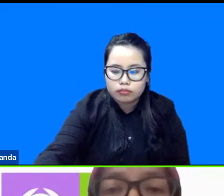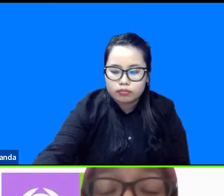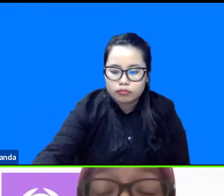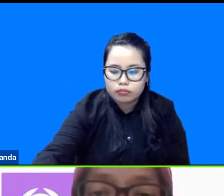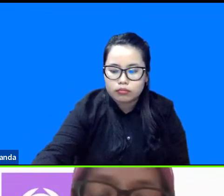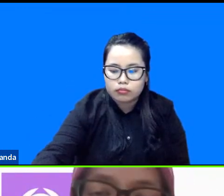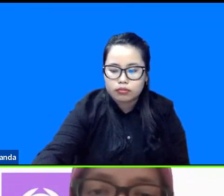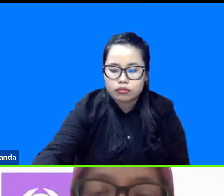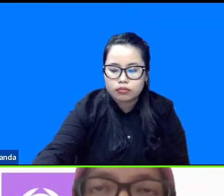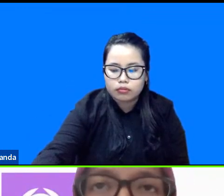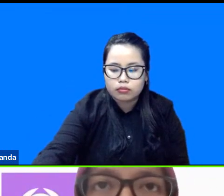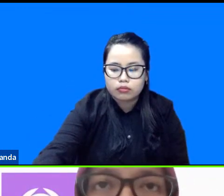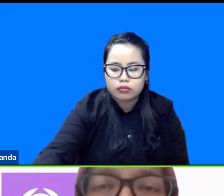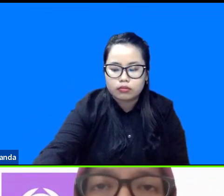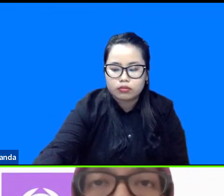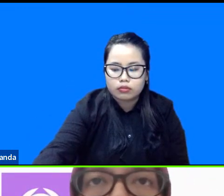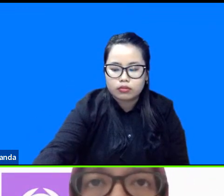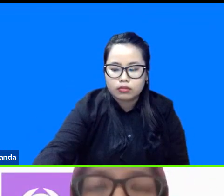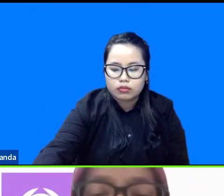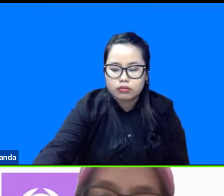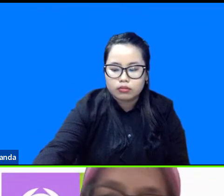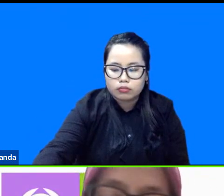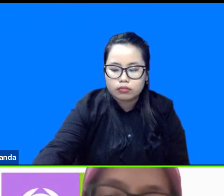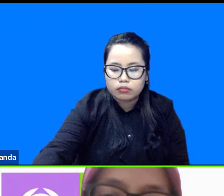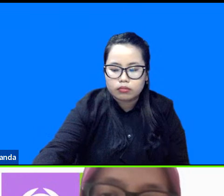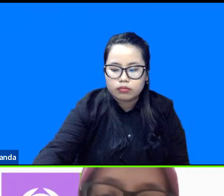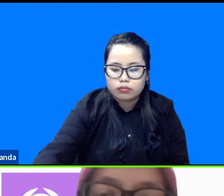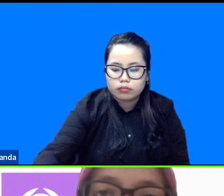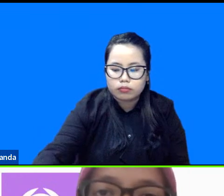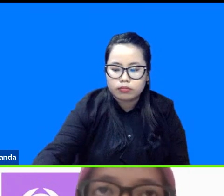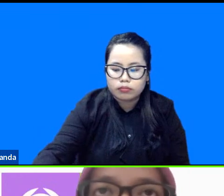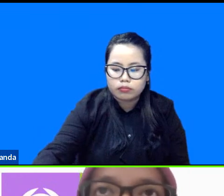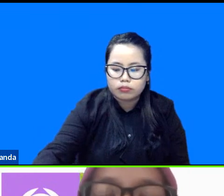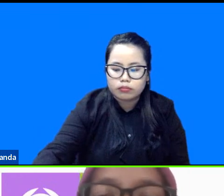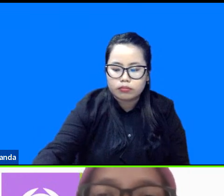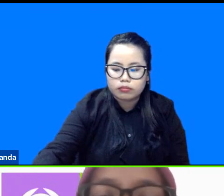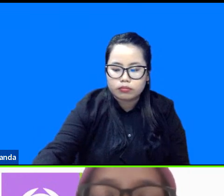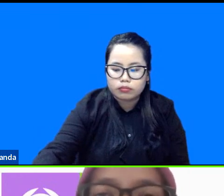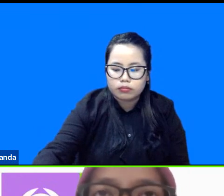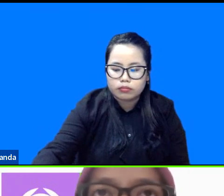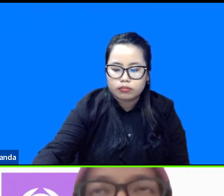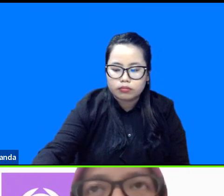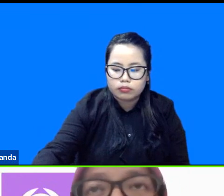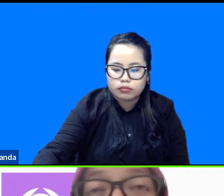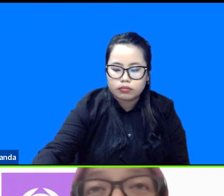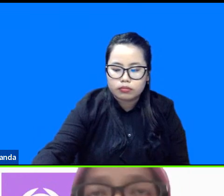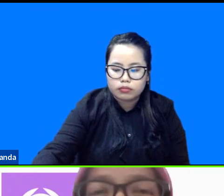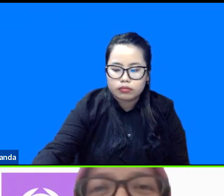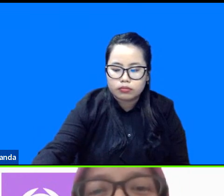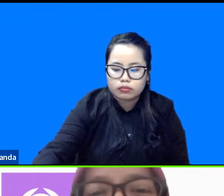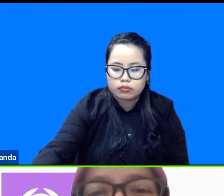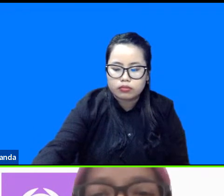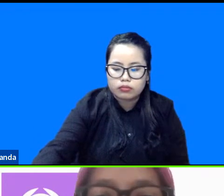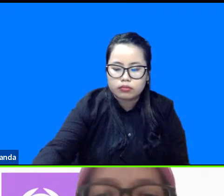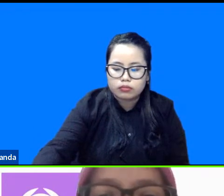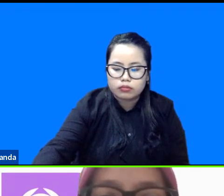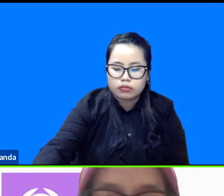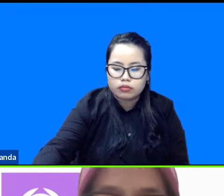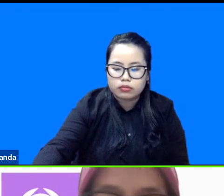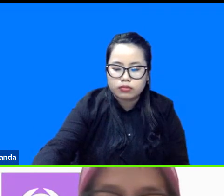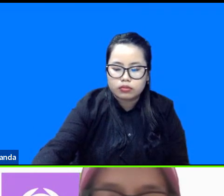of the Publish What You Pay Indonesia, we recently published, not published yet, but we